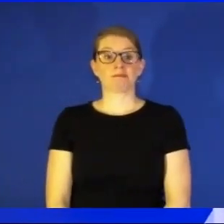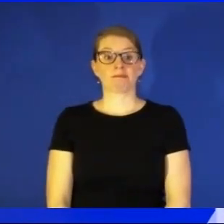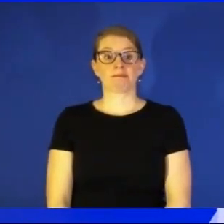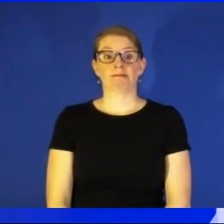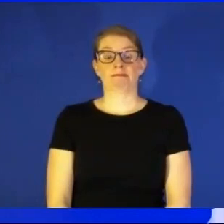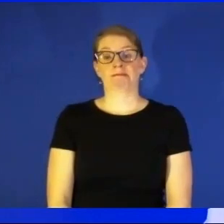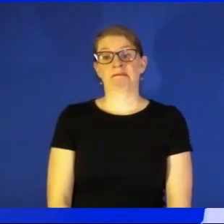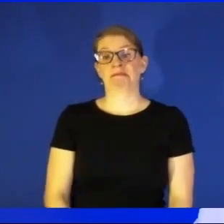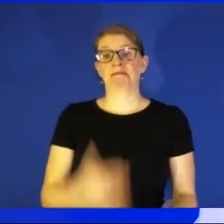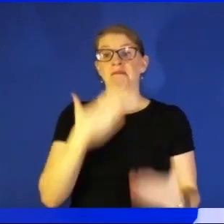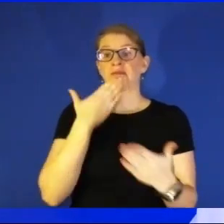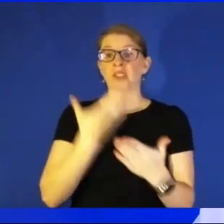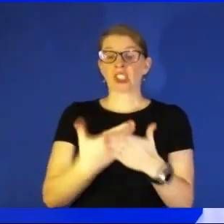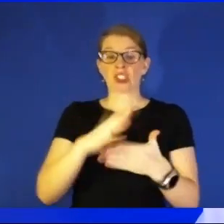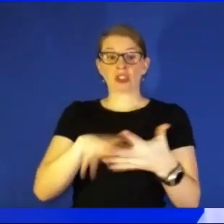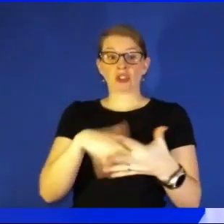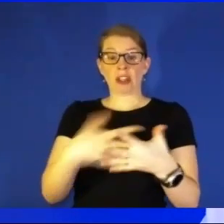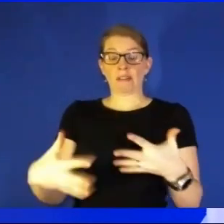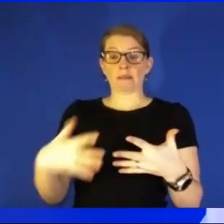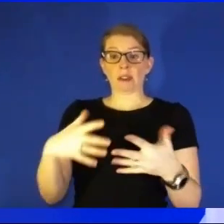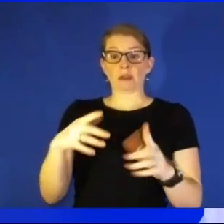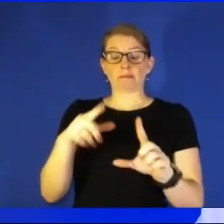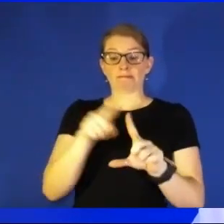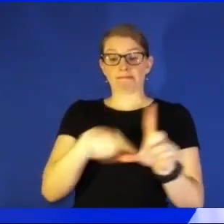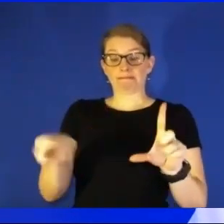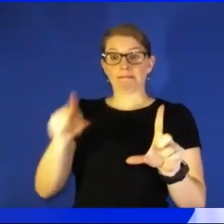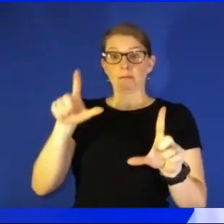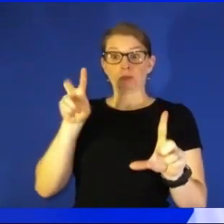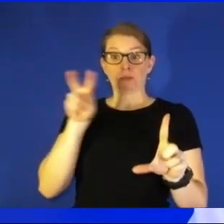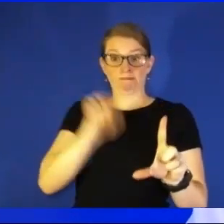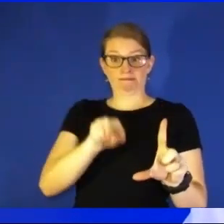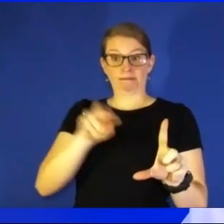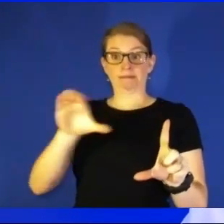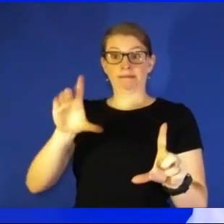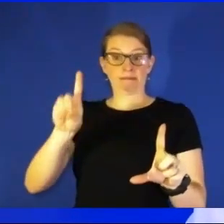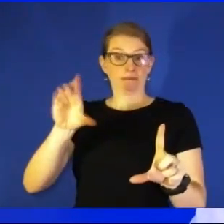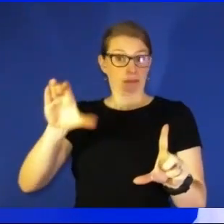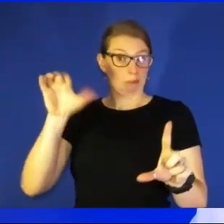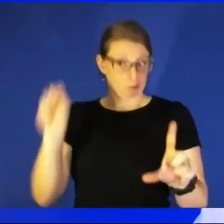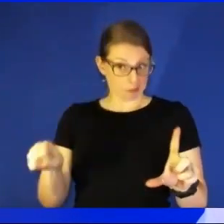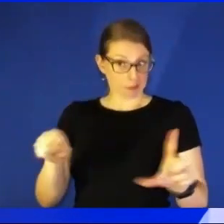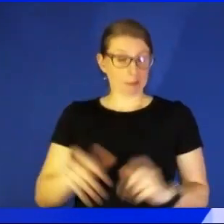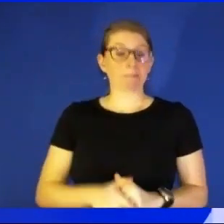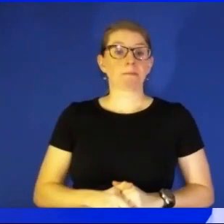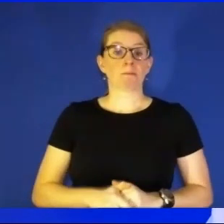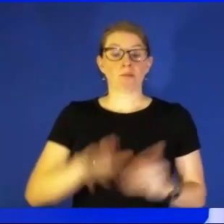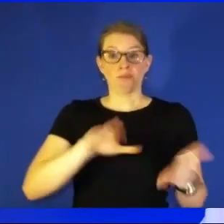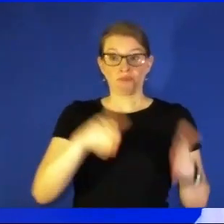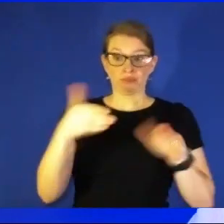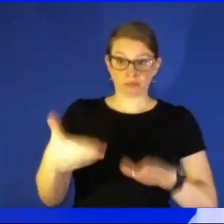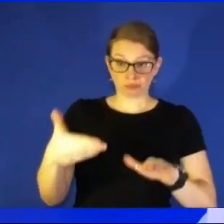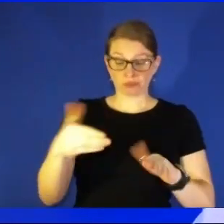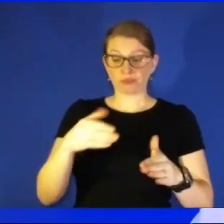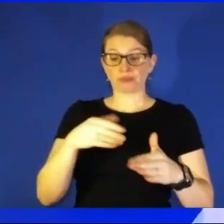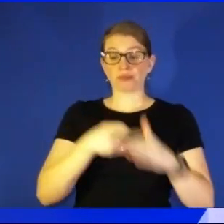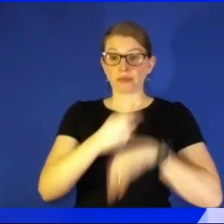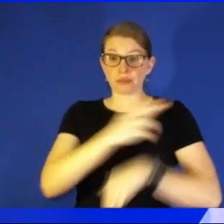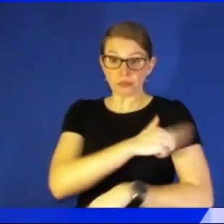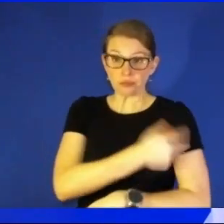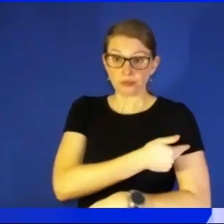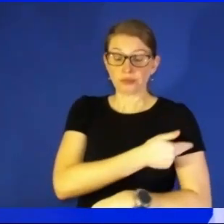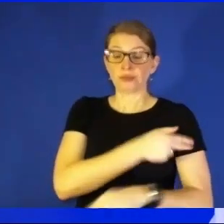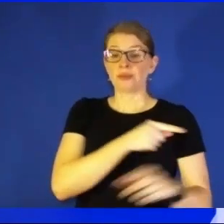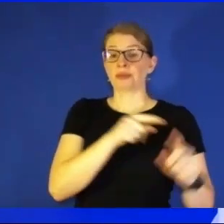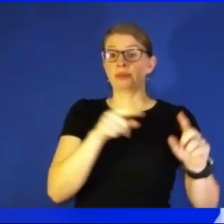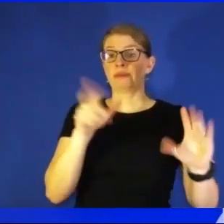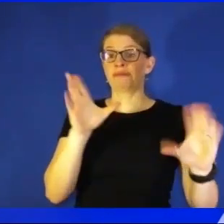graph showing that on the CDC website, just looking at vaccinations, deaths, hospitalizations, and comparing that to